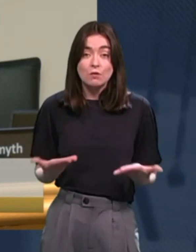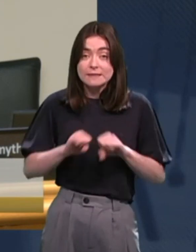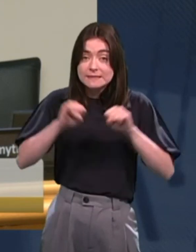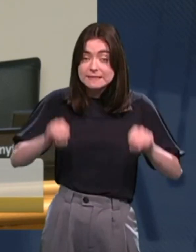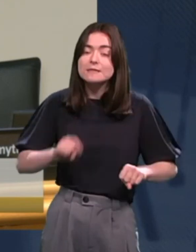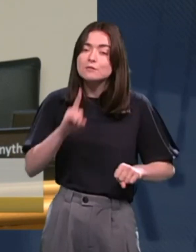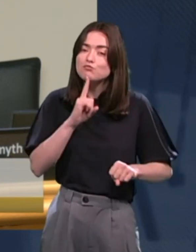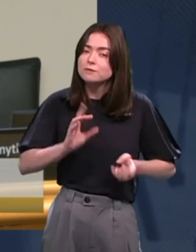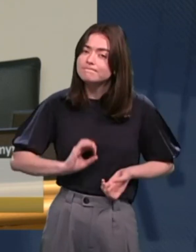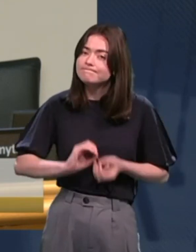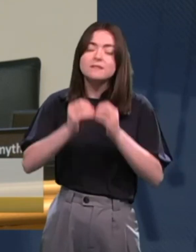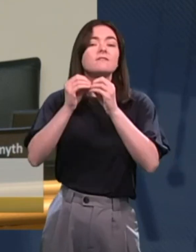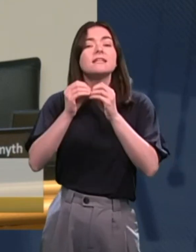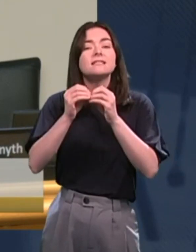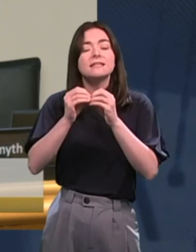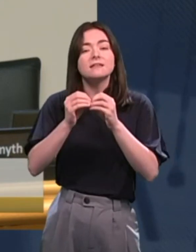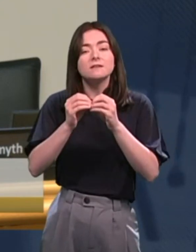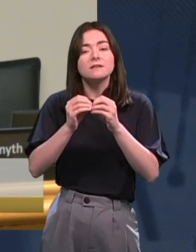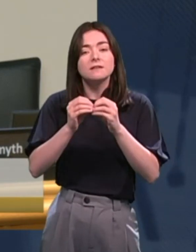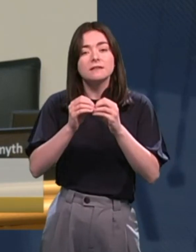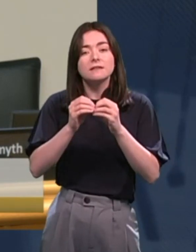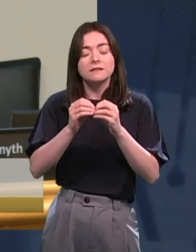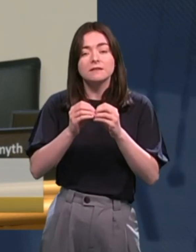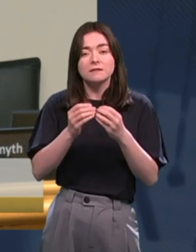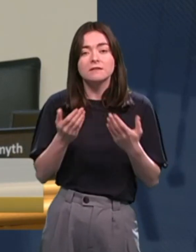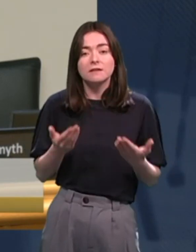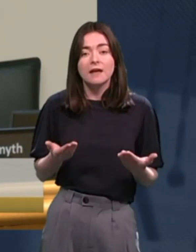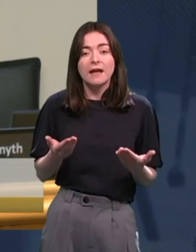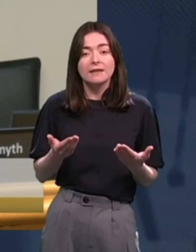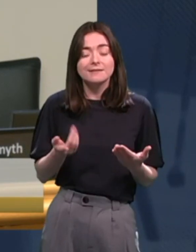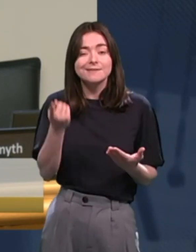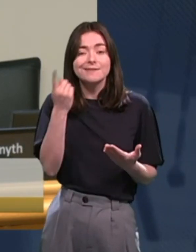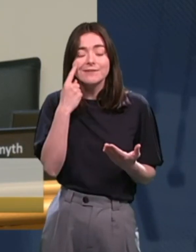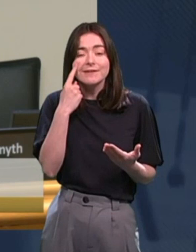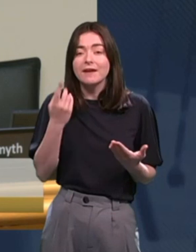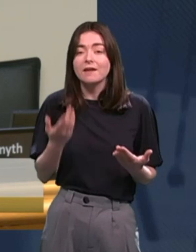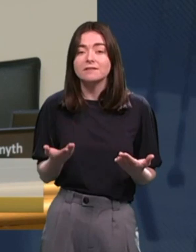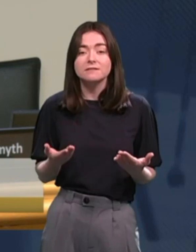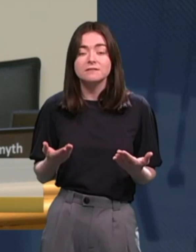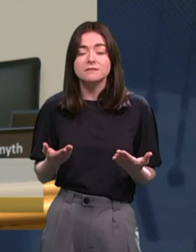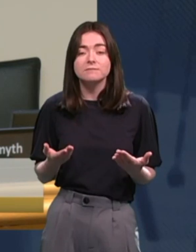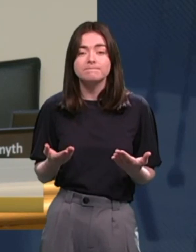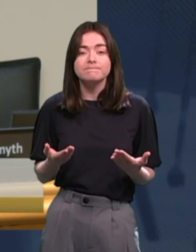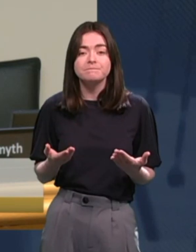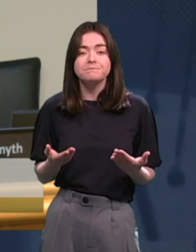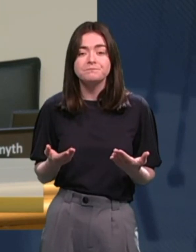in innovating and allowing them to come in and looking at the real,